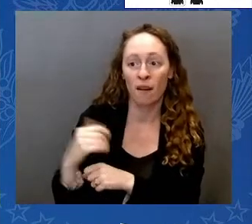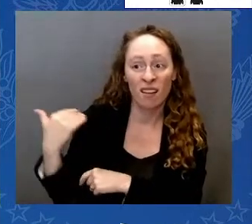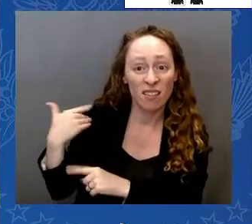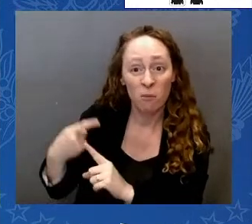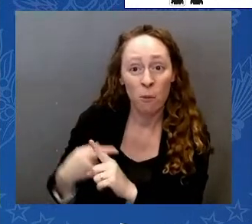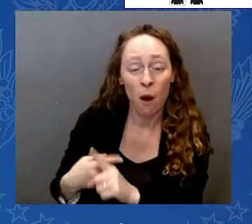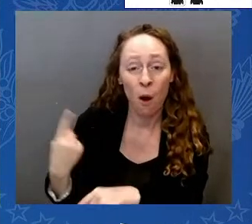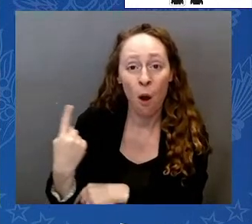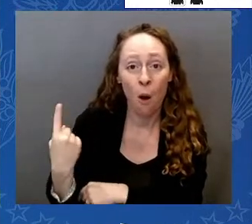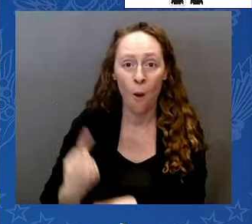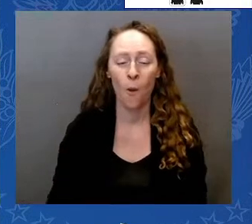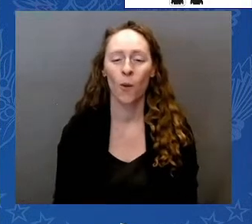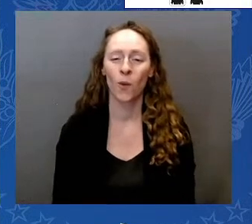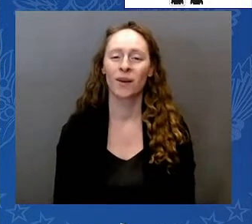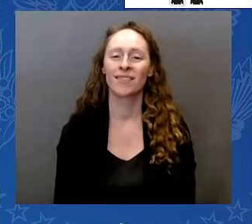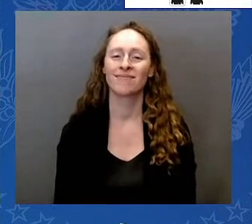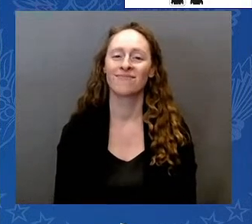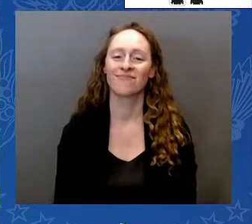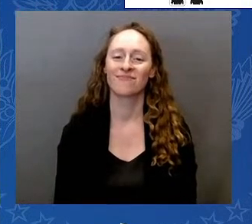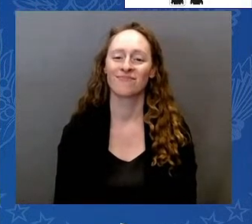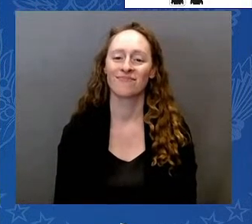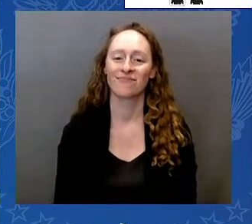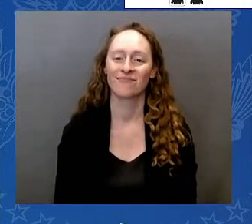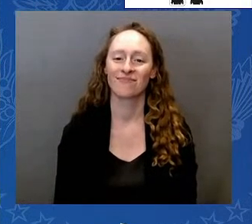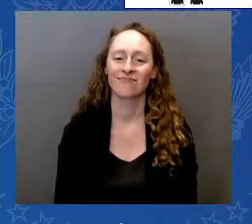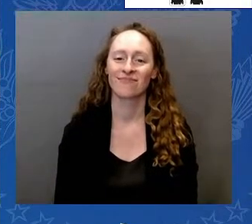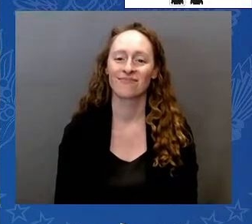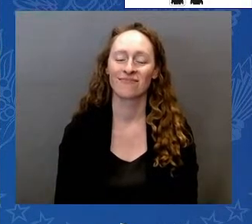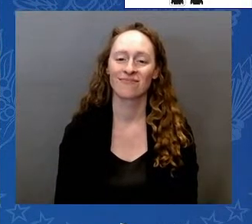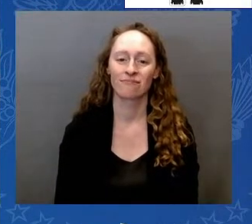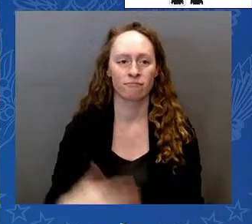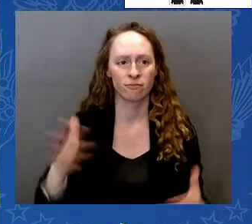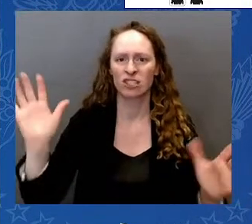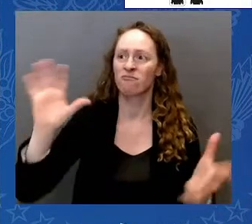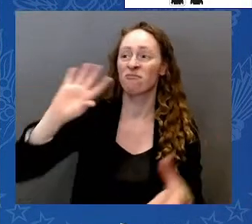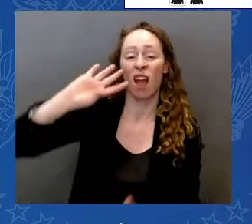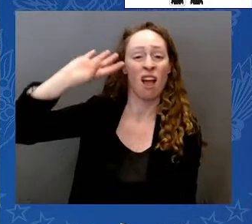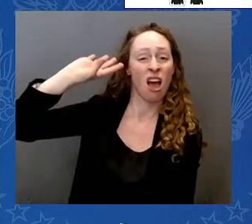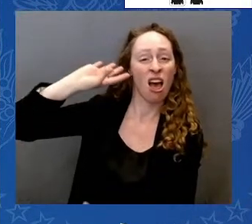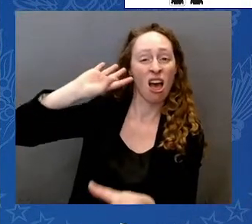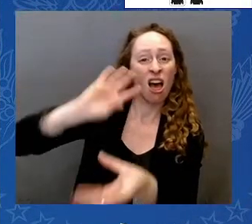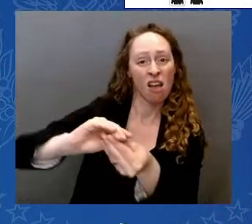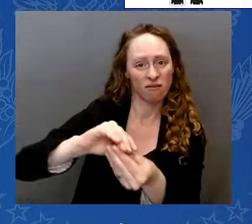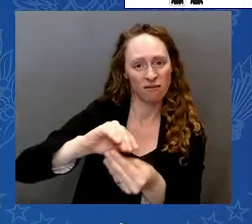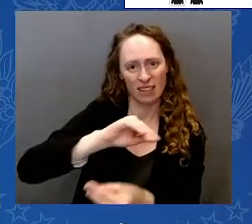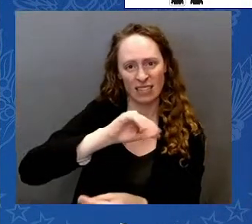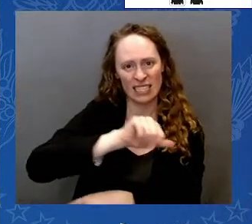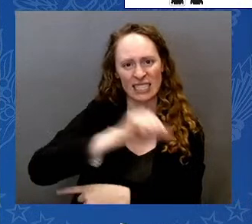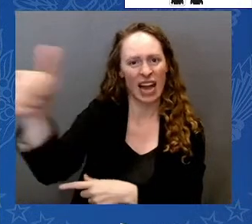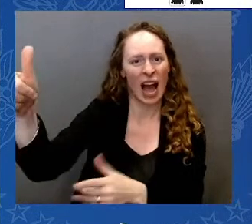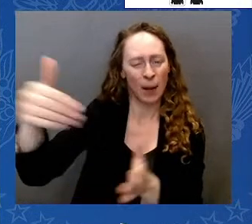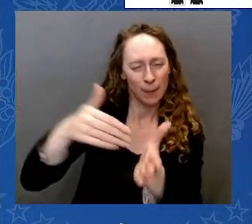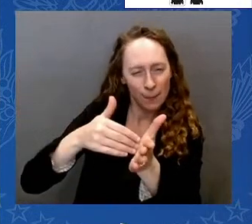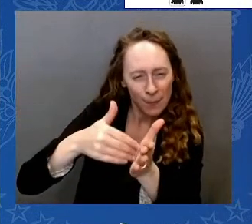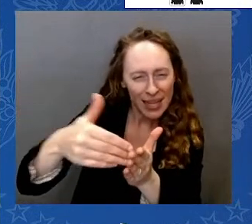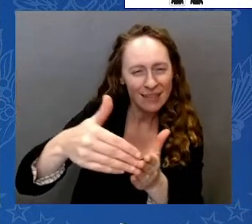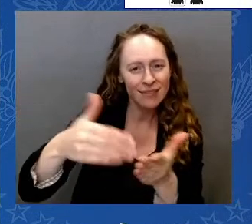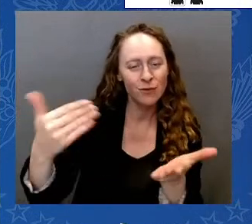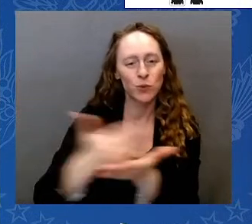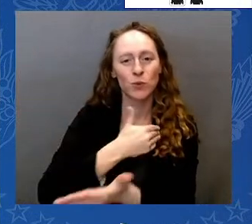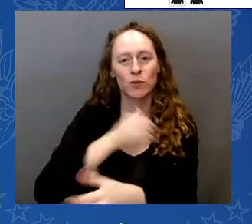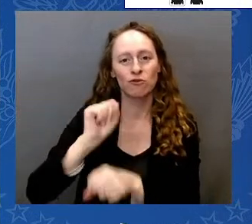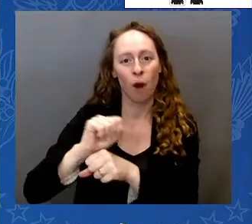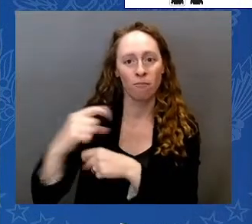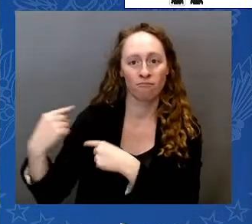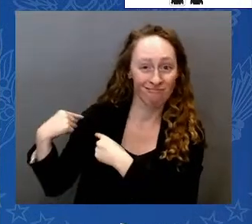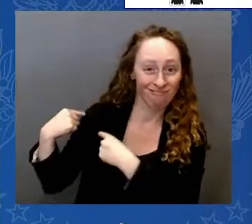in all of American history. Historic progress. The unemployment rate remains at a historic low, 3.5% unemployment.